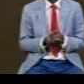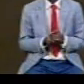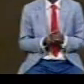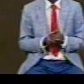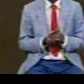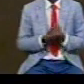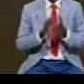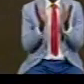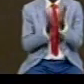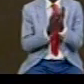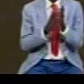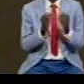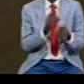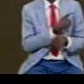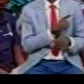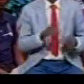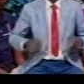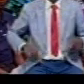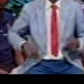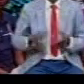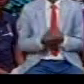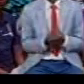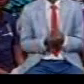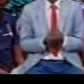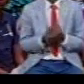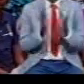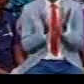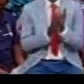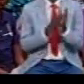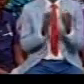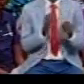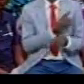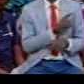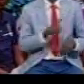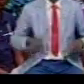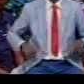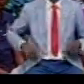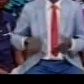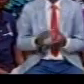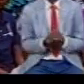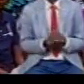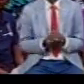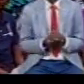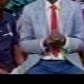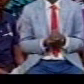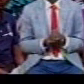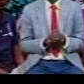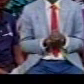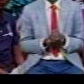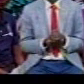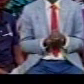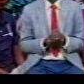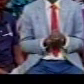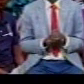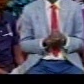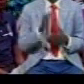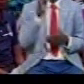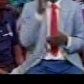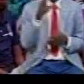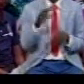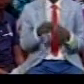Praise the Lord. Praise the Lord. My name is Abimbola